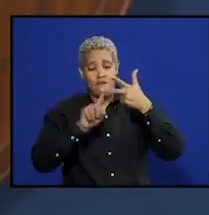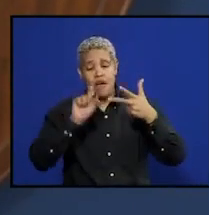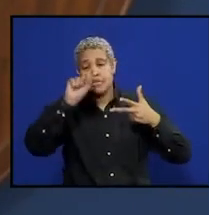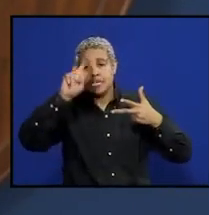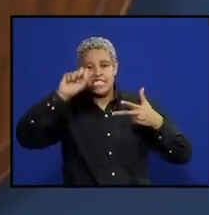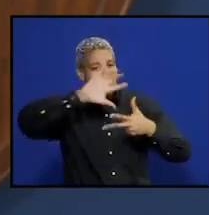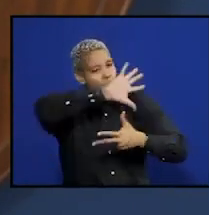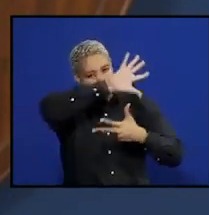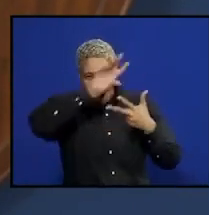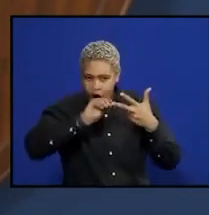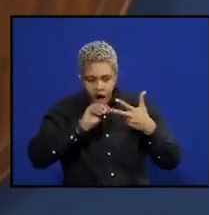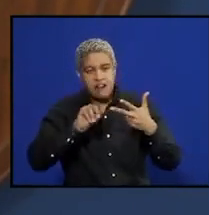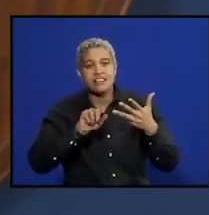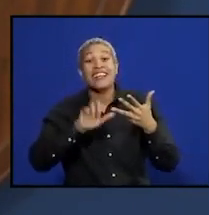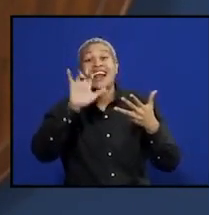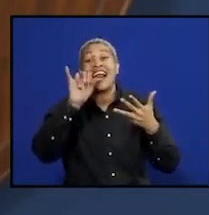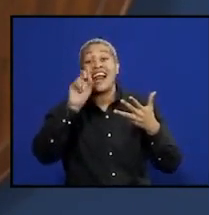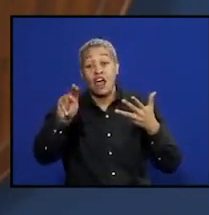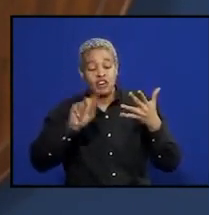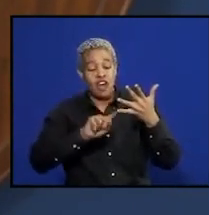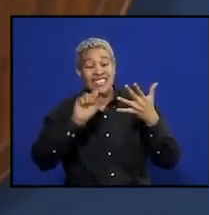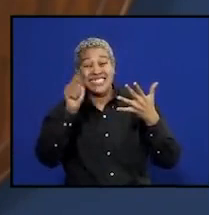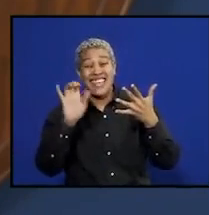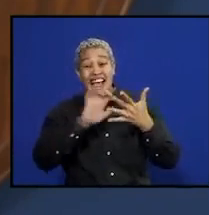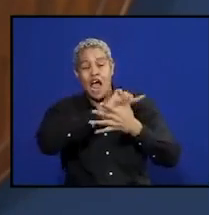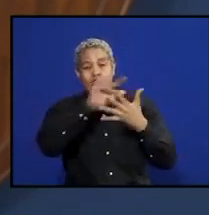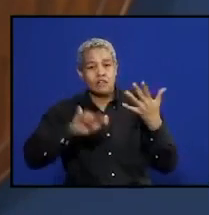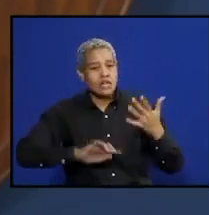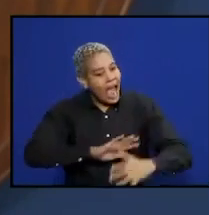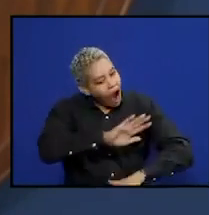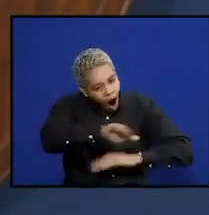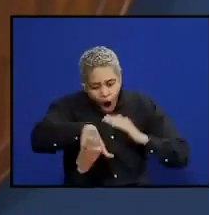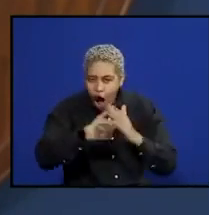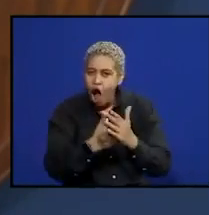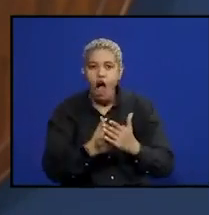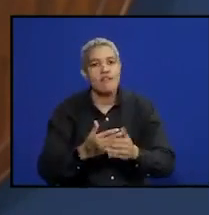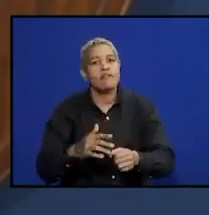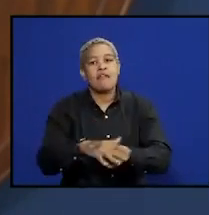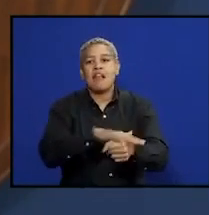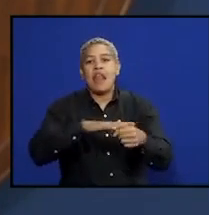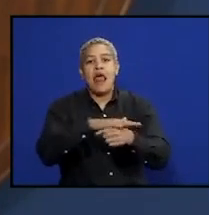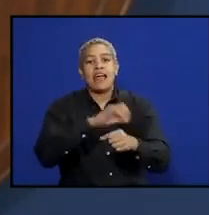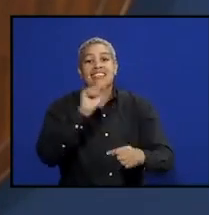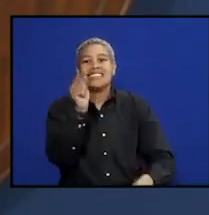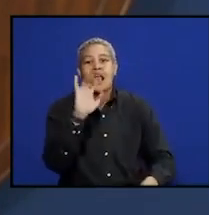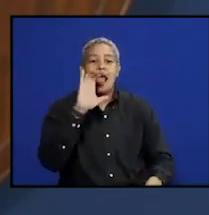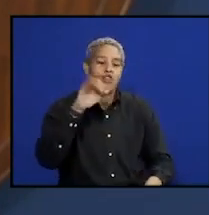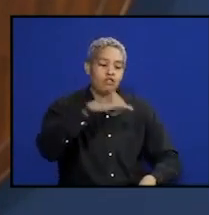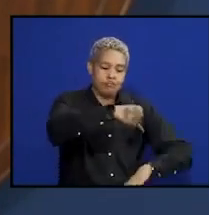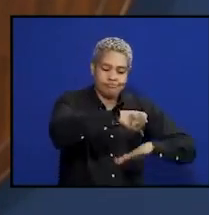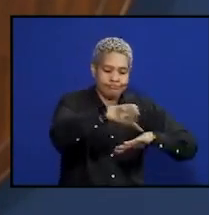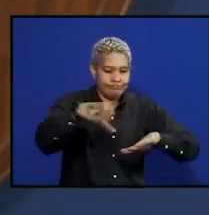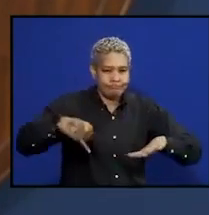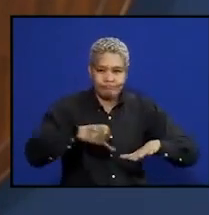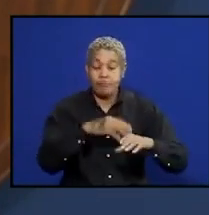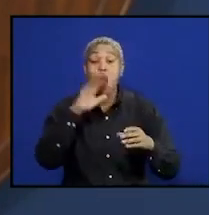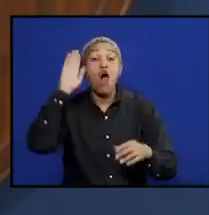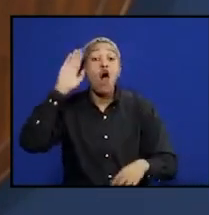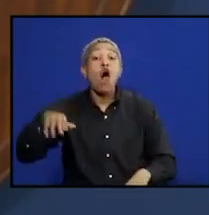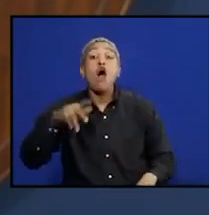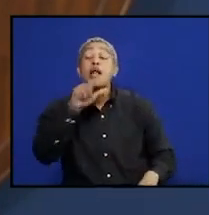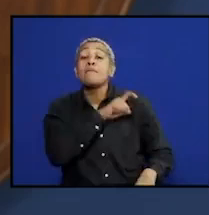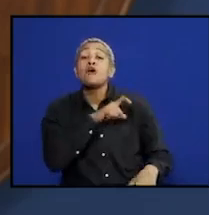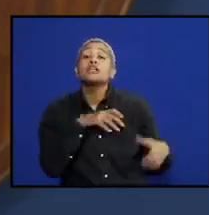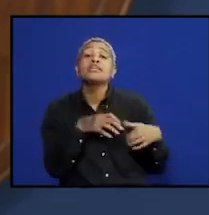James, Clarendon, and St. Catherine, within the established parish boundaries, as well as all the police divisions in Kingston and